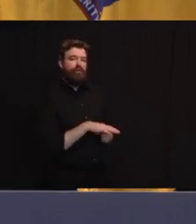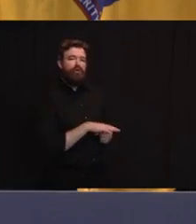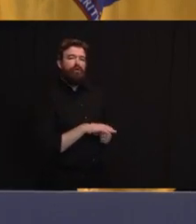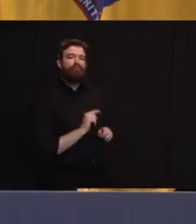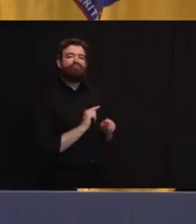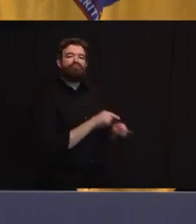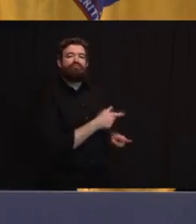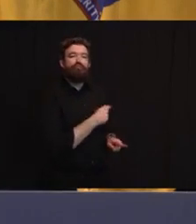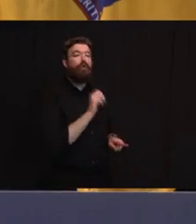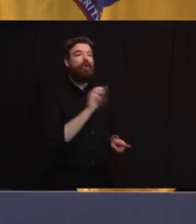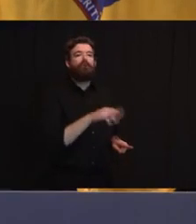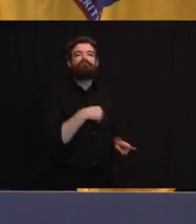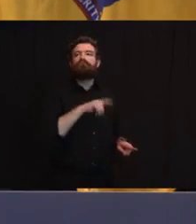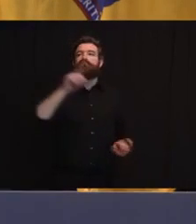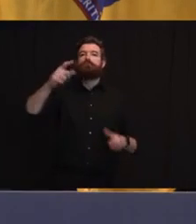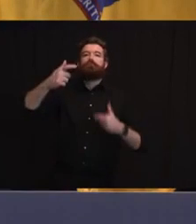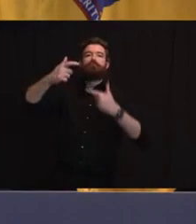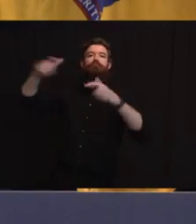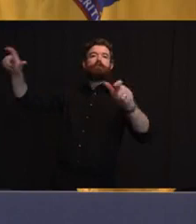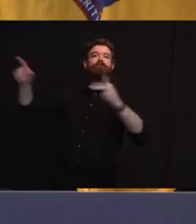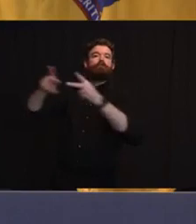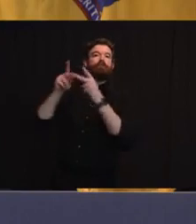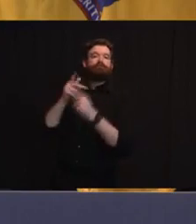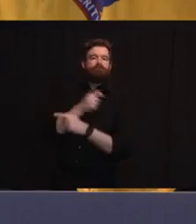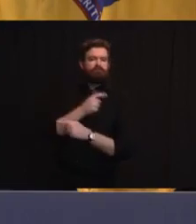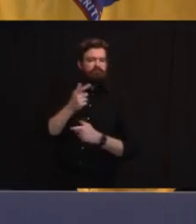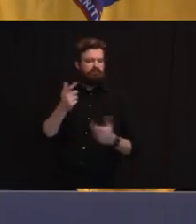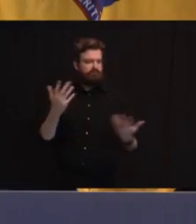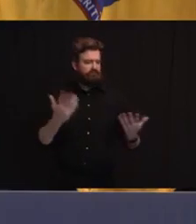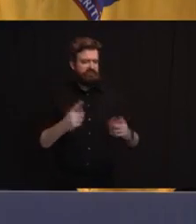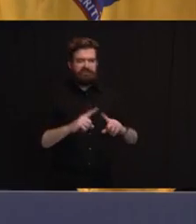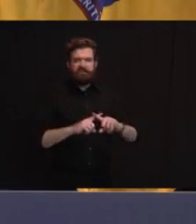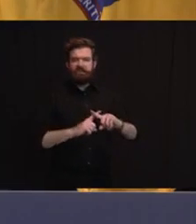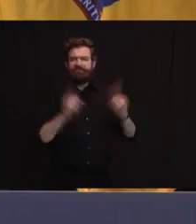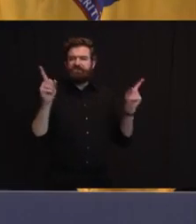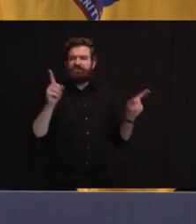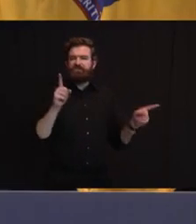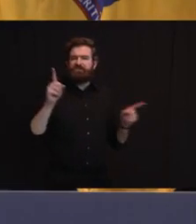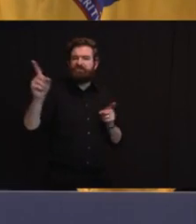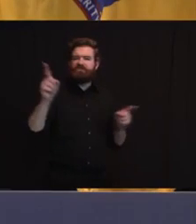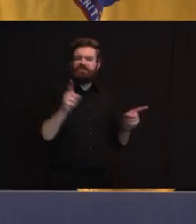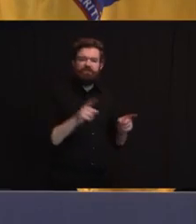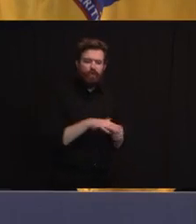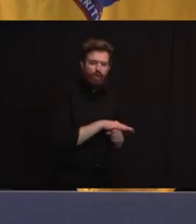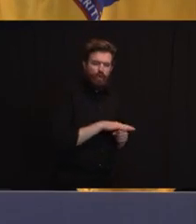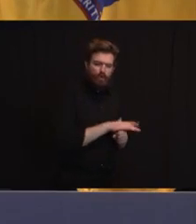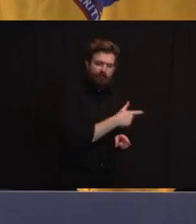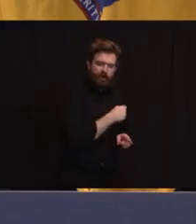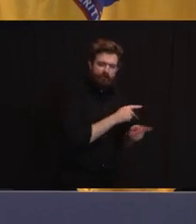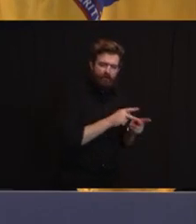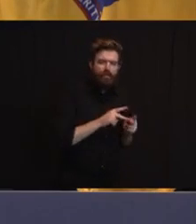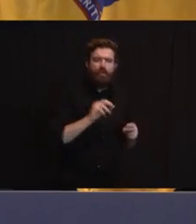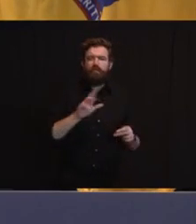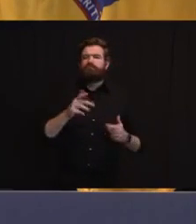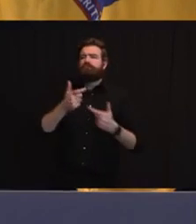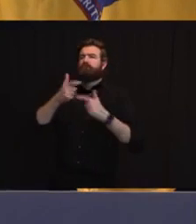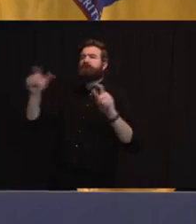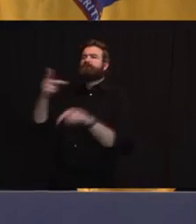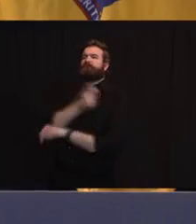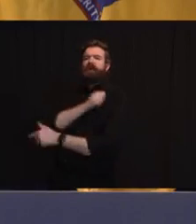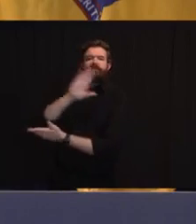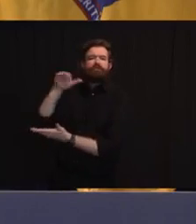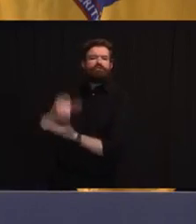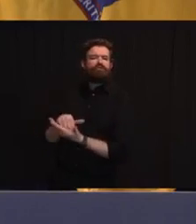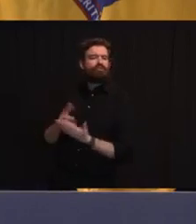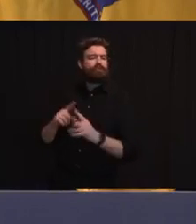factors that sort of funnel someone into a mega site? And finally, Governor, I don't know if you'll be able to talk about